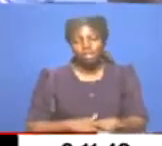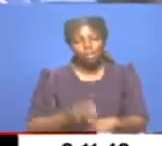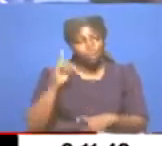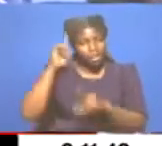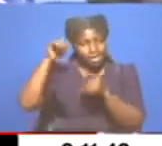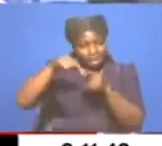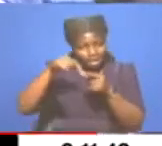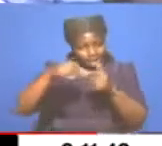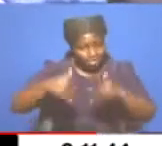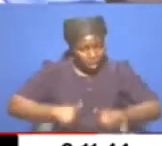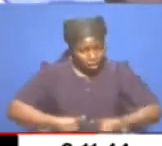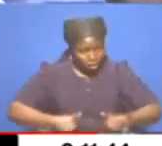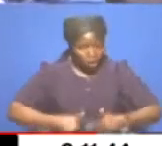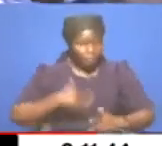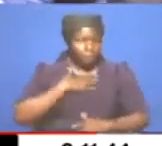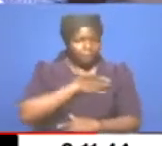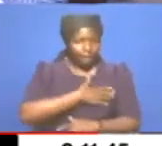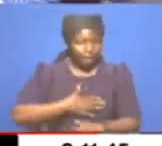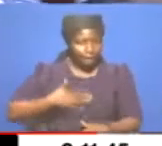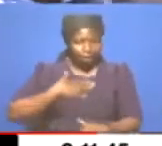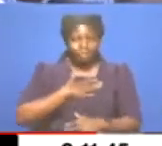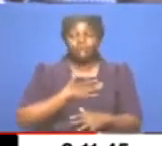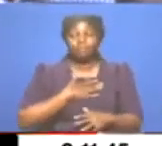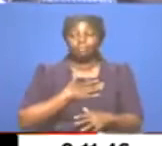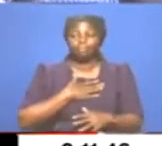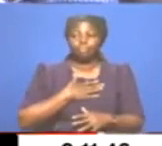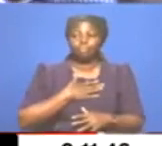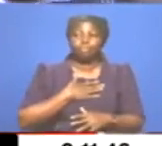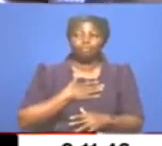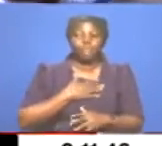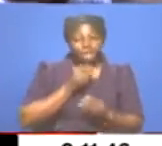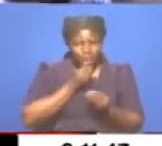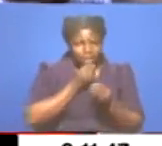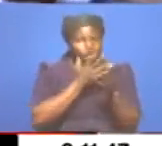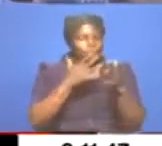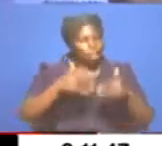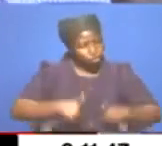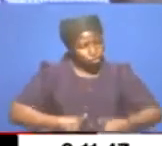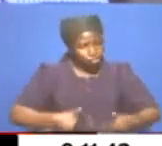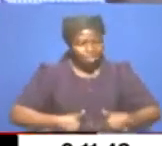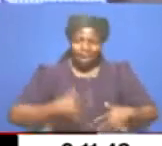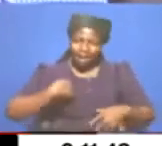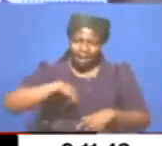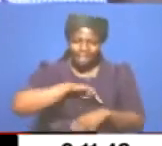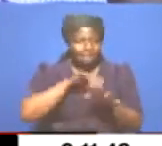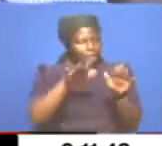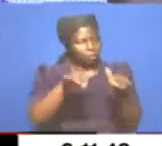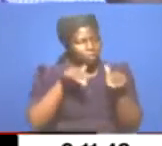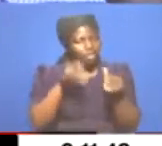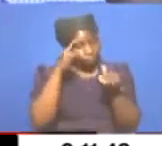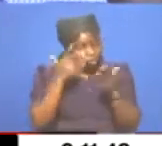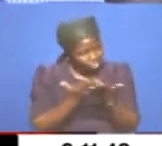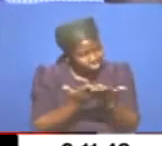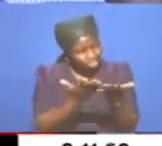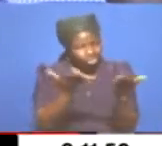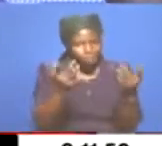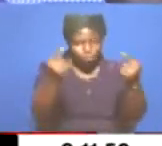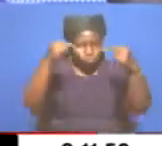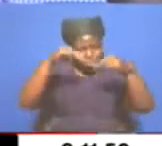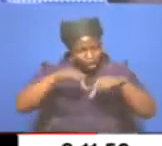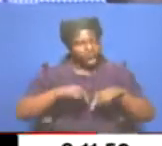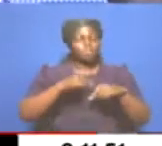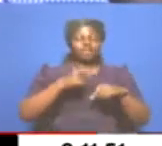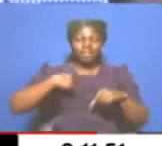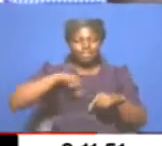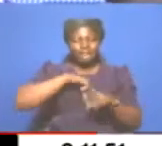Please let them know that we are waiting for them to register them. They have a big role